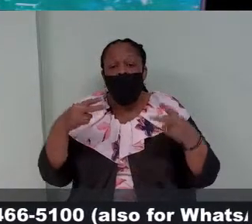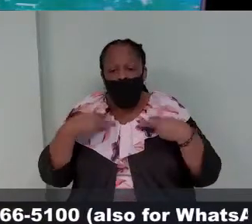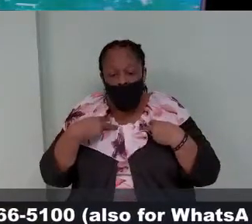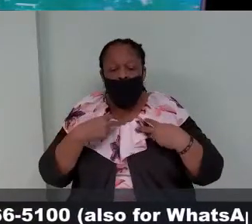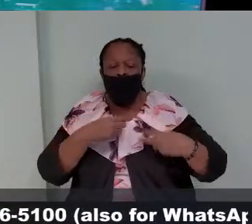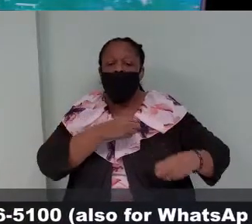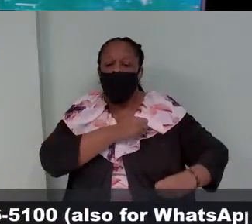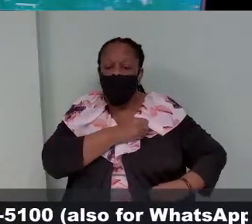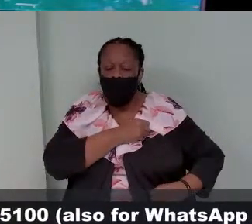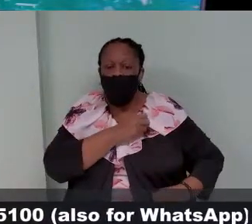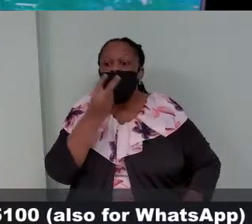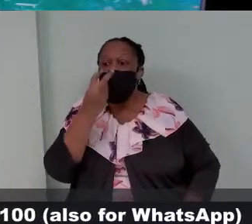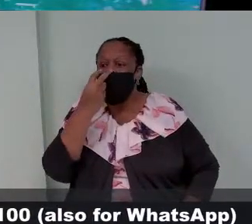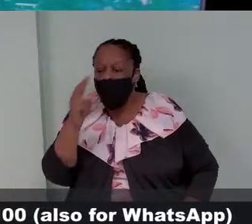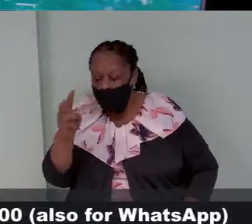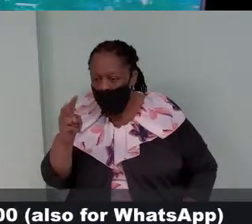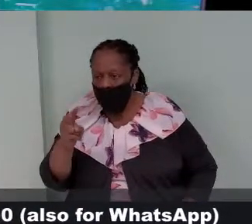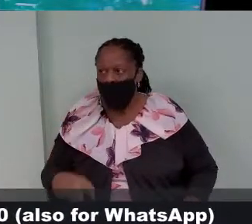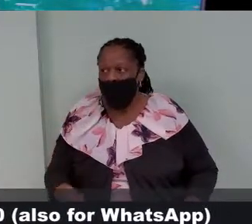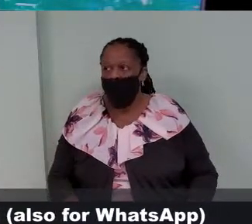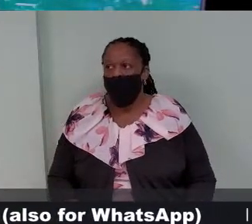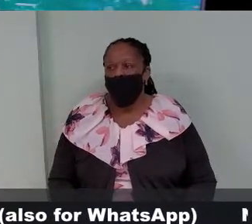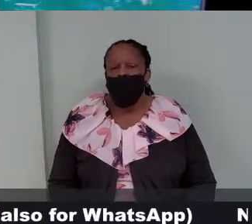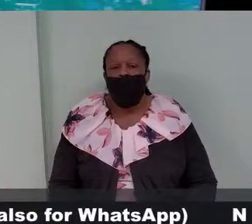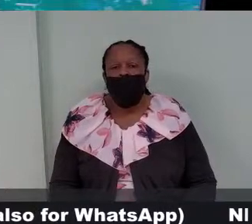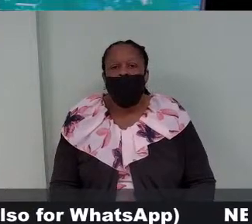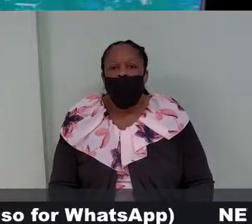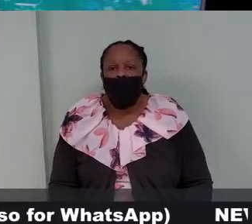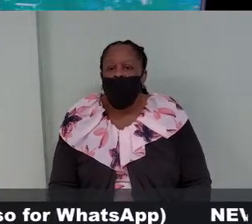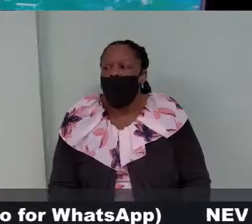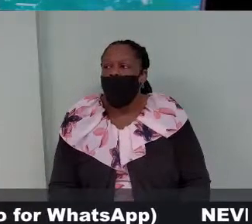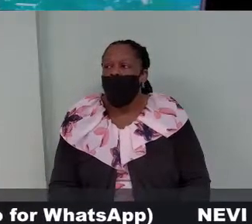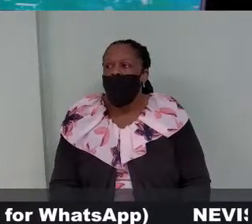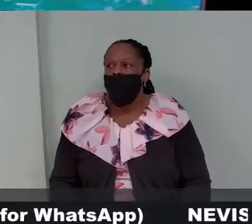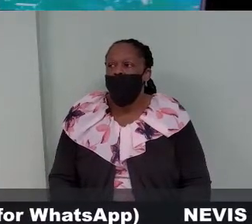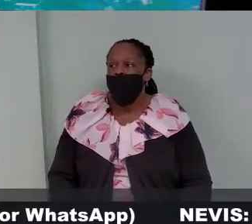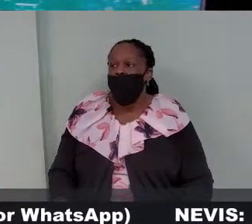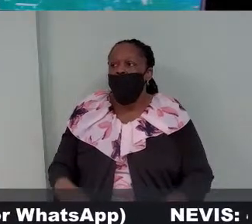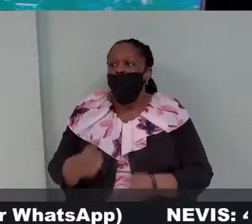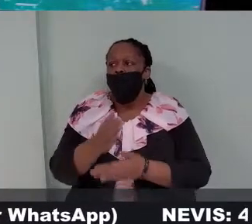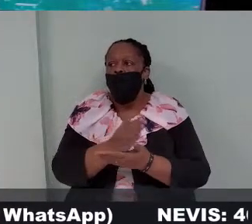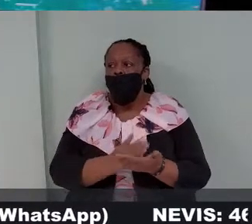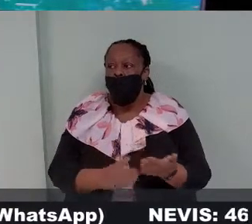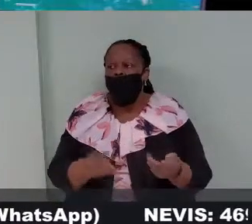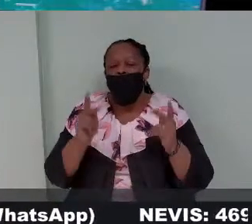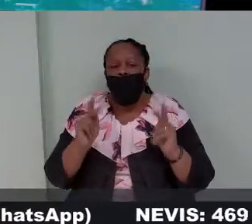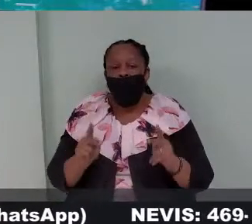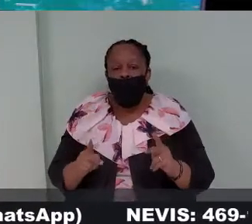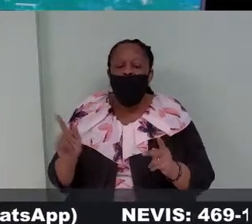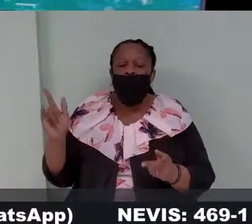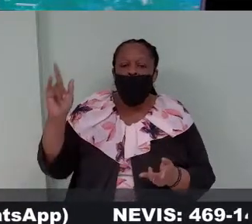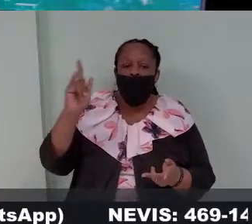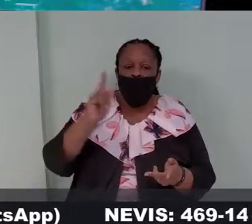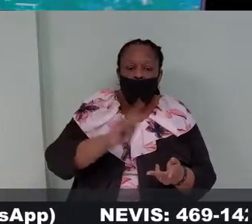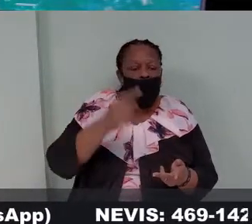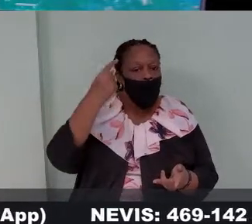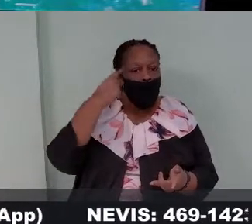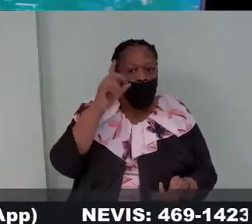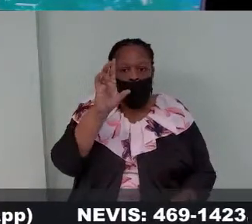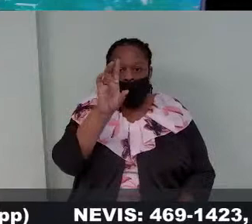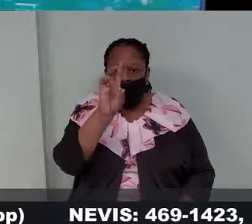visitors who may come are coming for just 7 days, and we are already starting to see the trend of the 7-day. But our nationals who